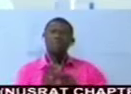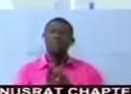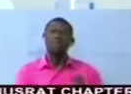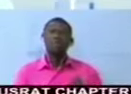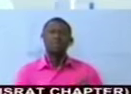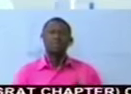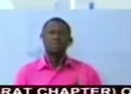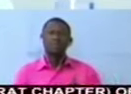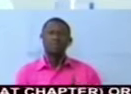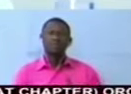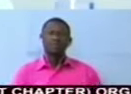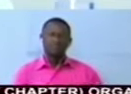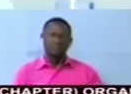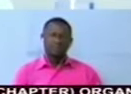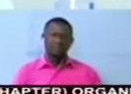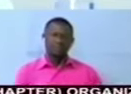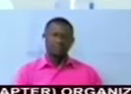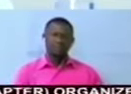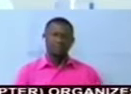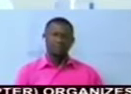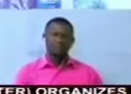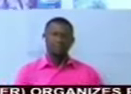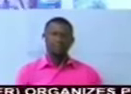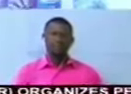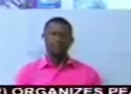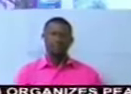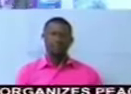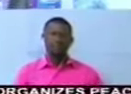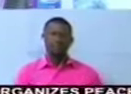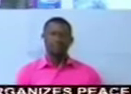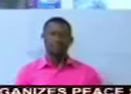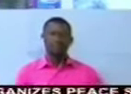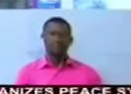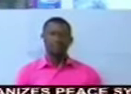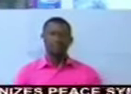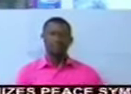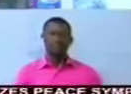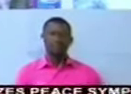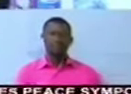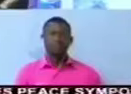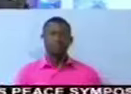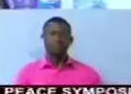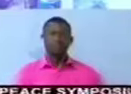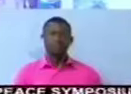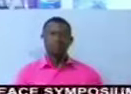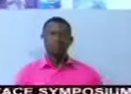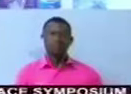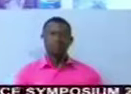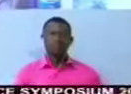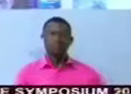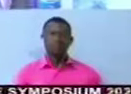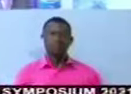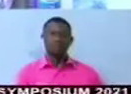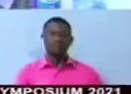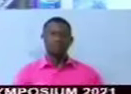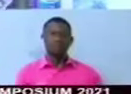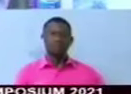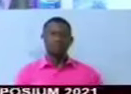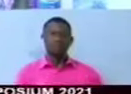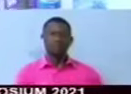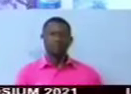bumeti lañ la search nak loolu num teki. Wa xam nga search mun na am nga yurndu ron lal bi lifin tuti ne wa baxna ñu ngi dem way